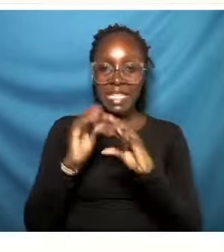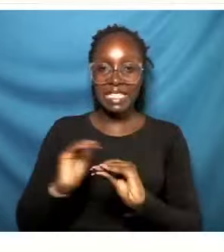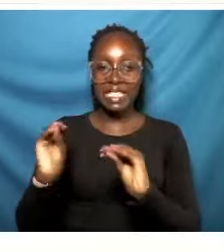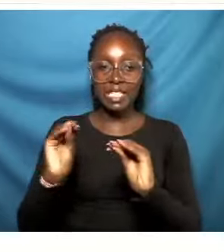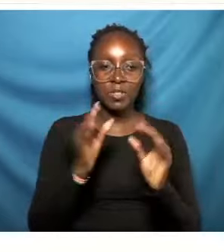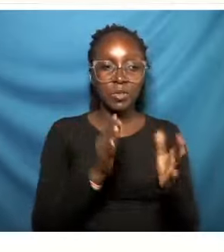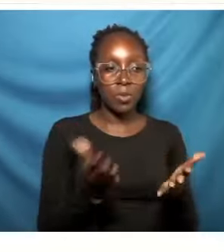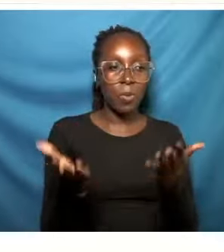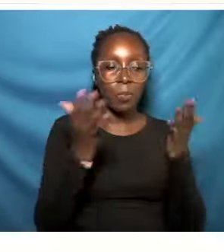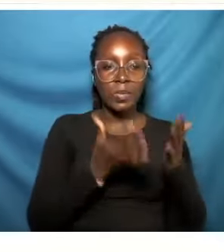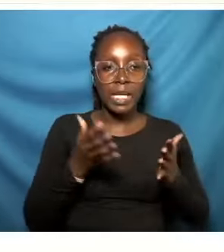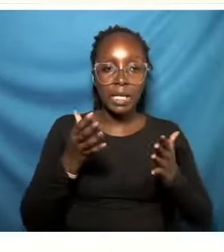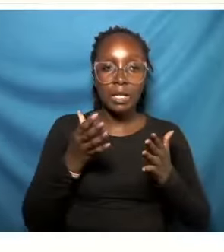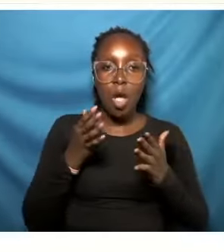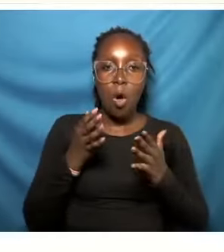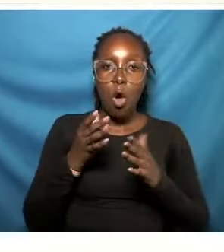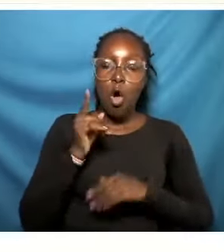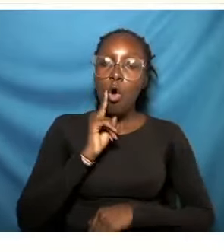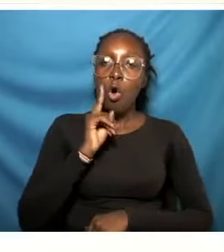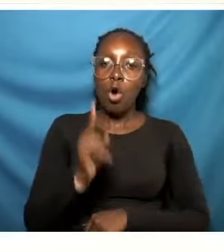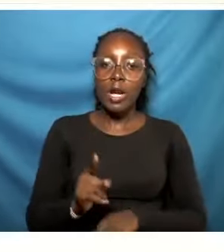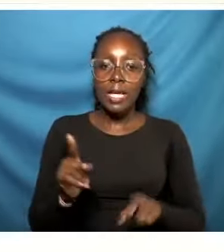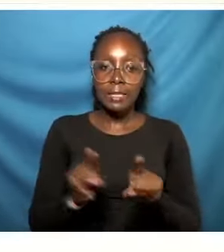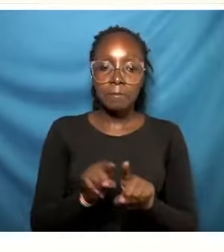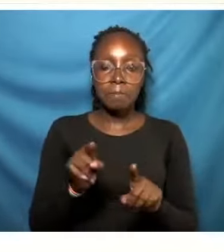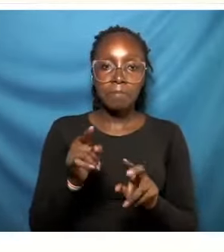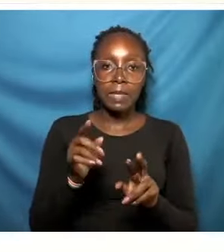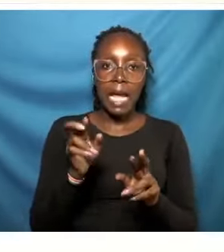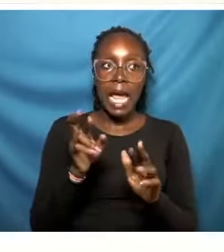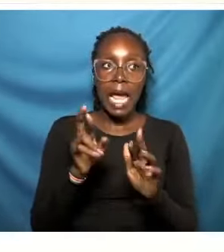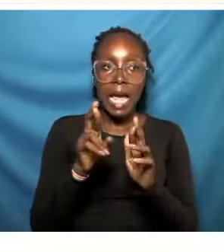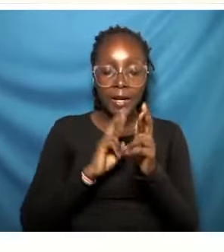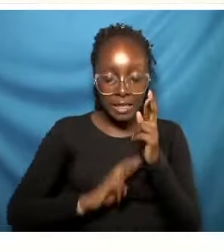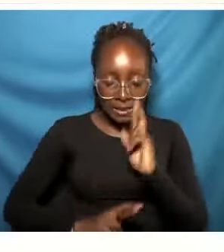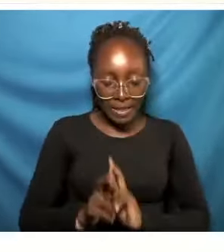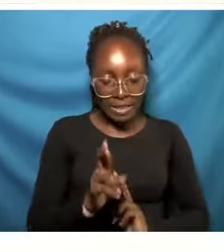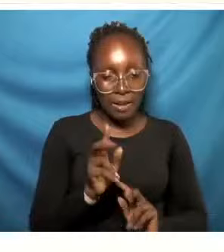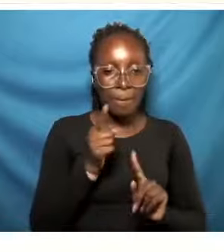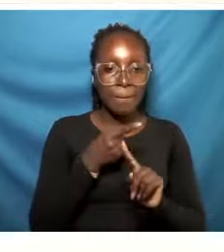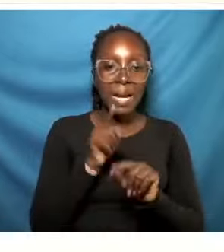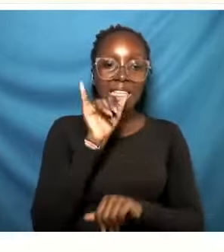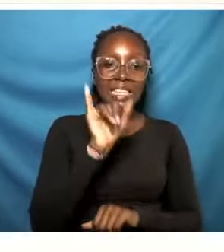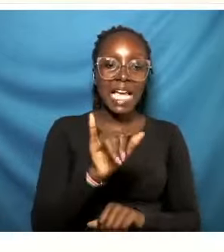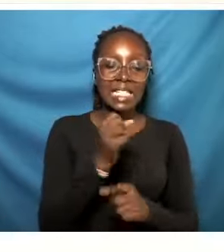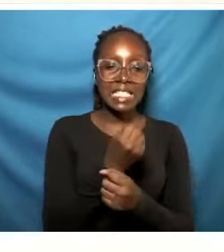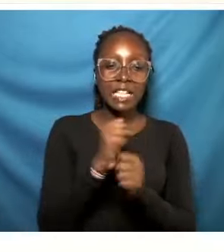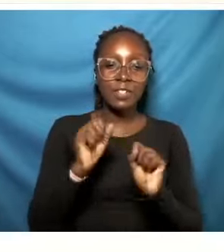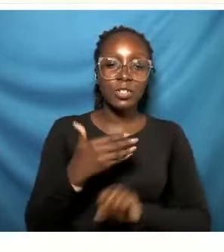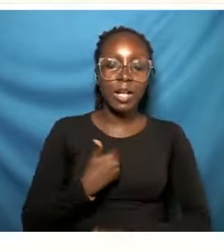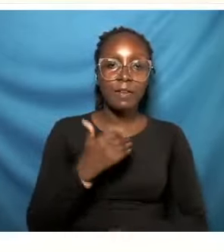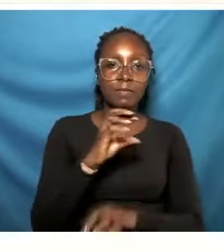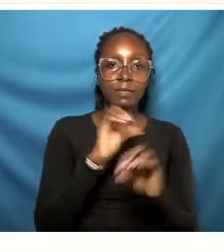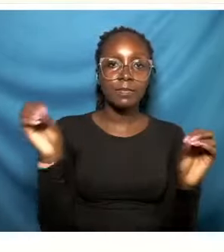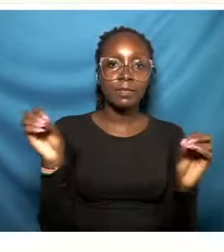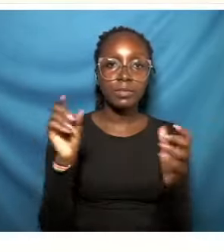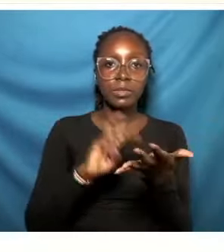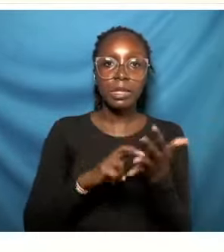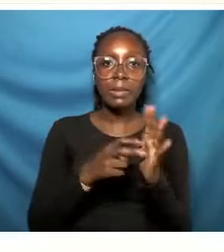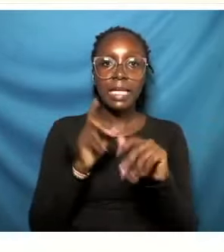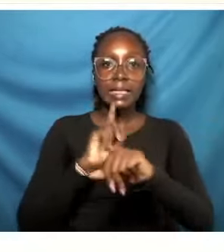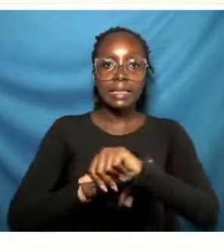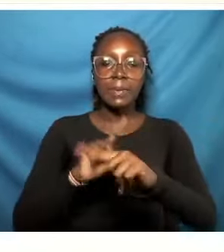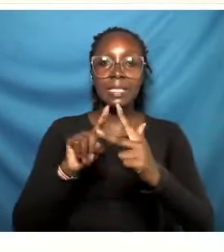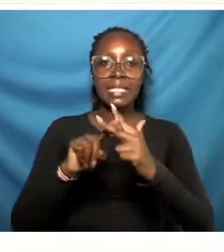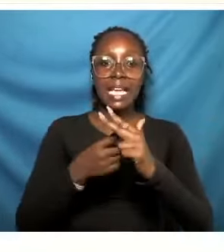in order and to bring in a sense of respect, but they are not salvific in them. They don't carry salvation. So the moment you begin to